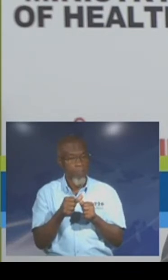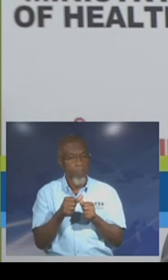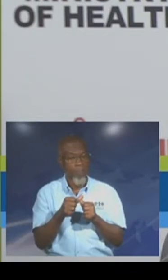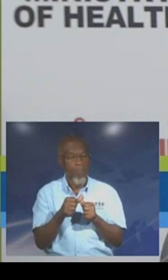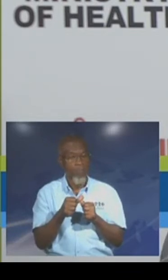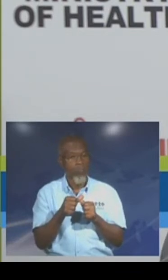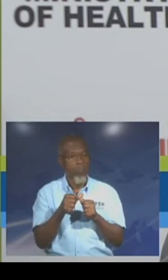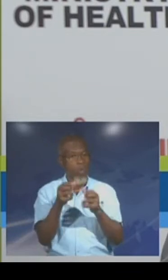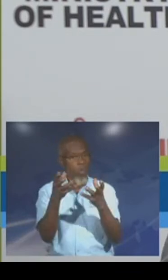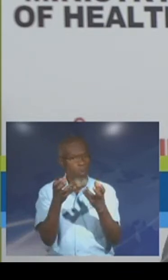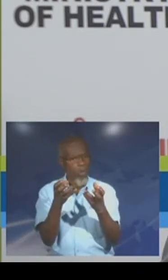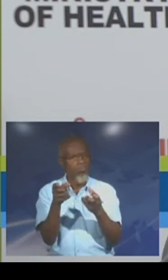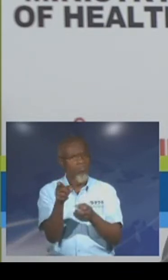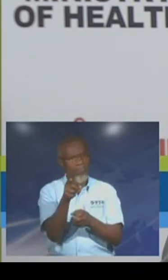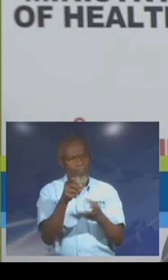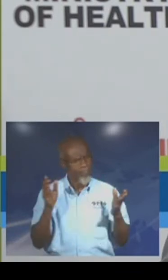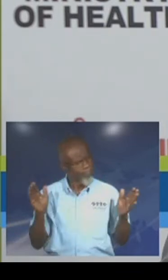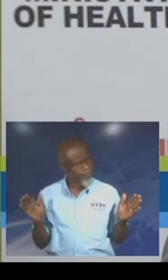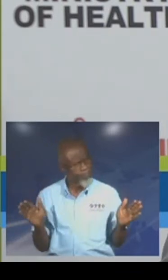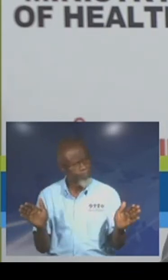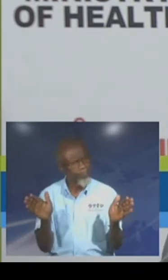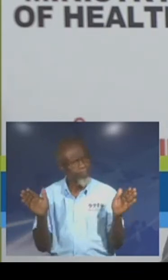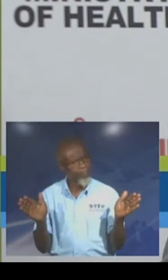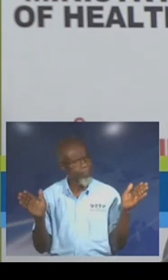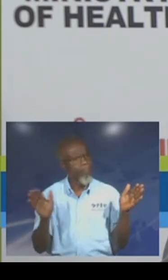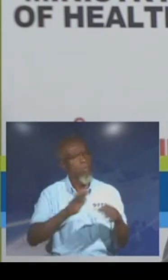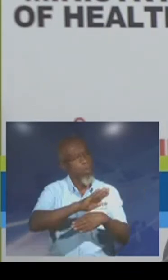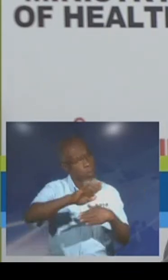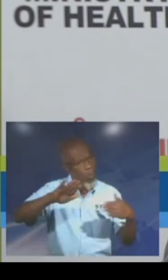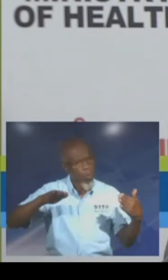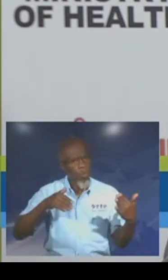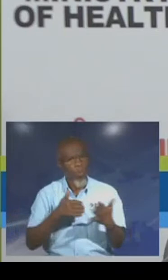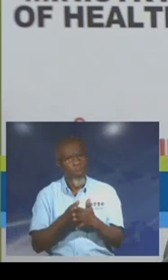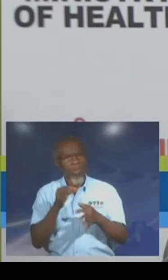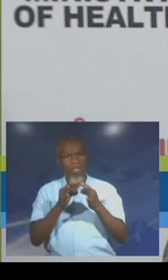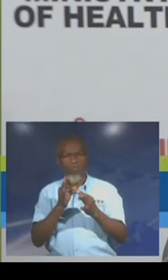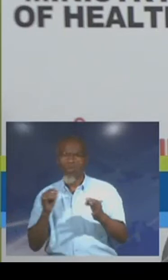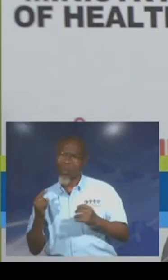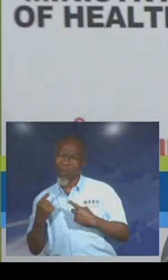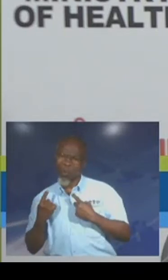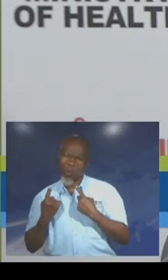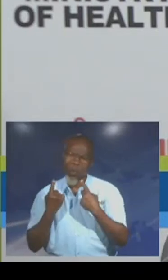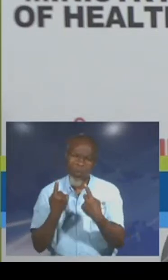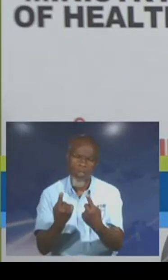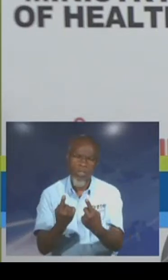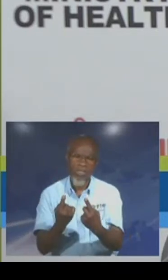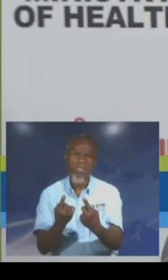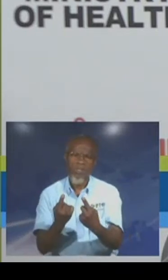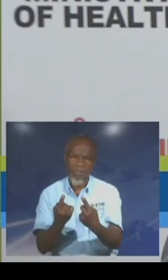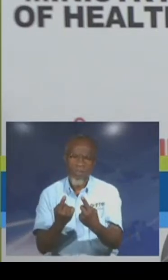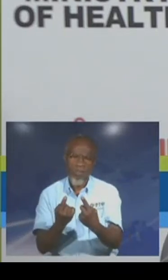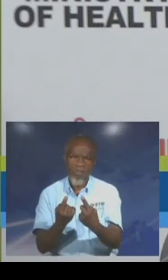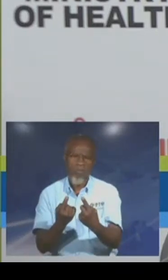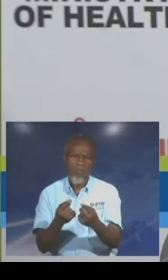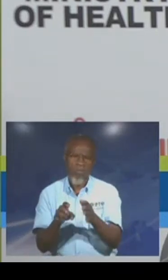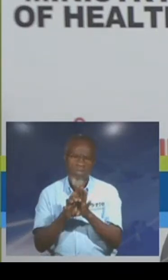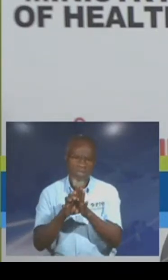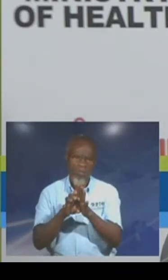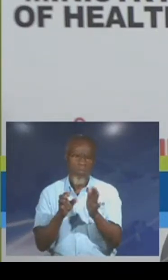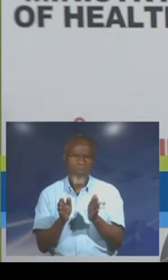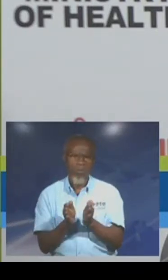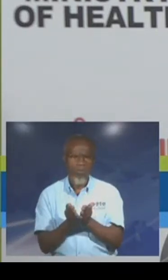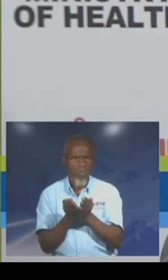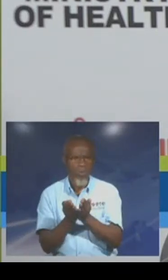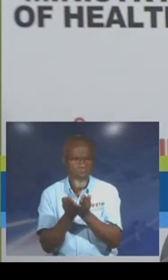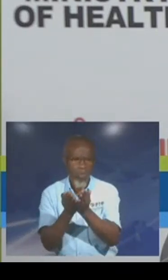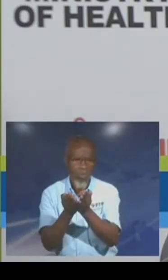we want to encourage people, if you are going into these settings which encourage